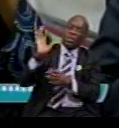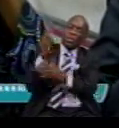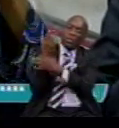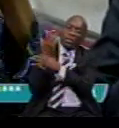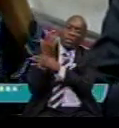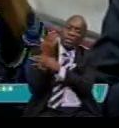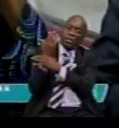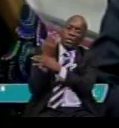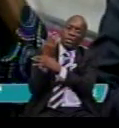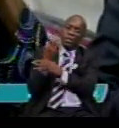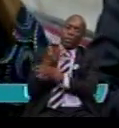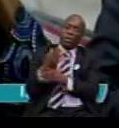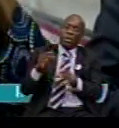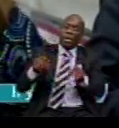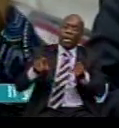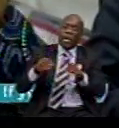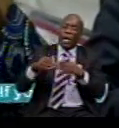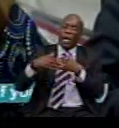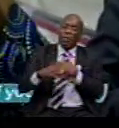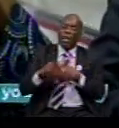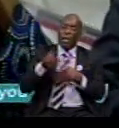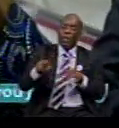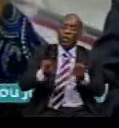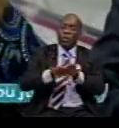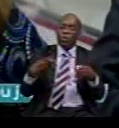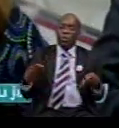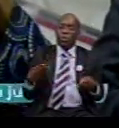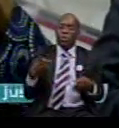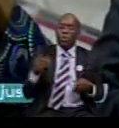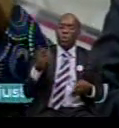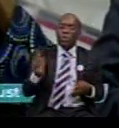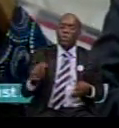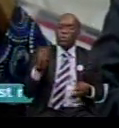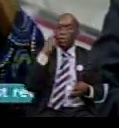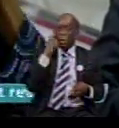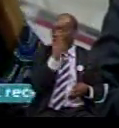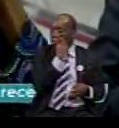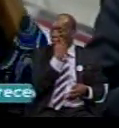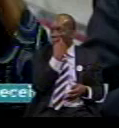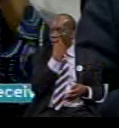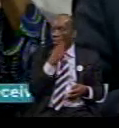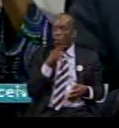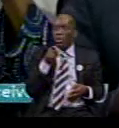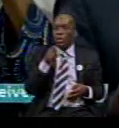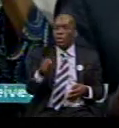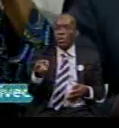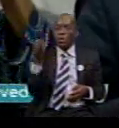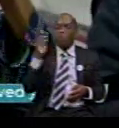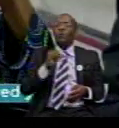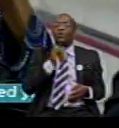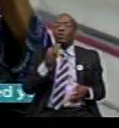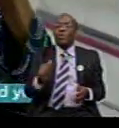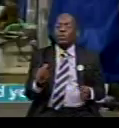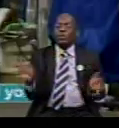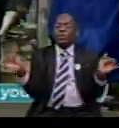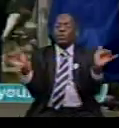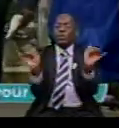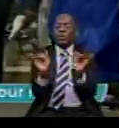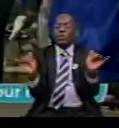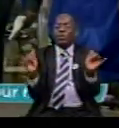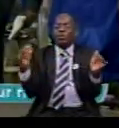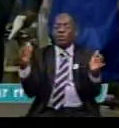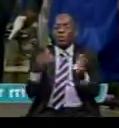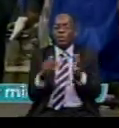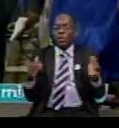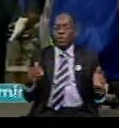After I opened my eyes, I was not the same again. So